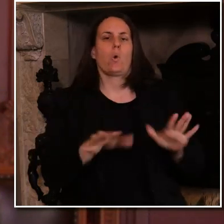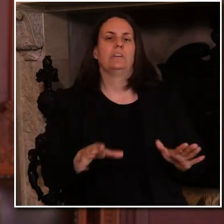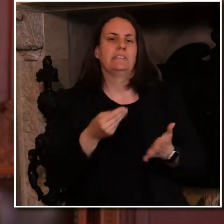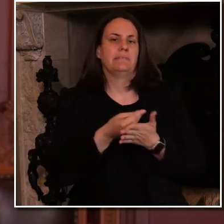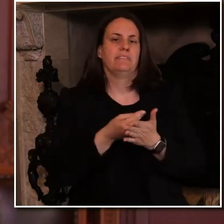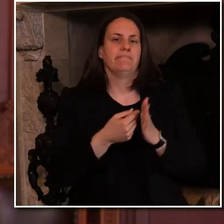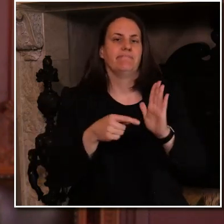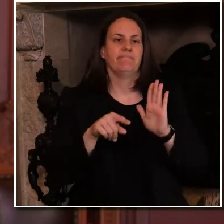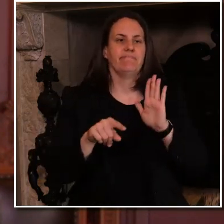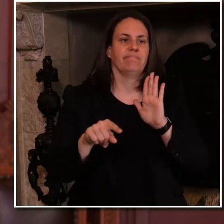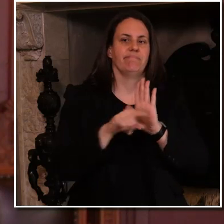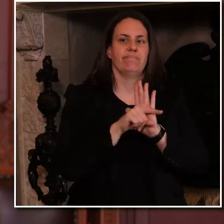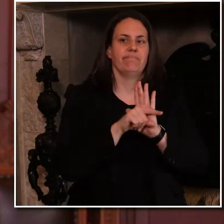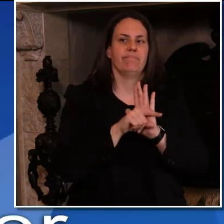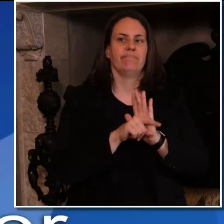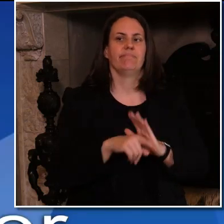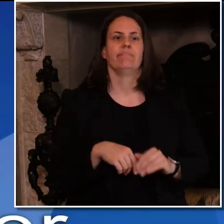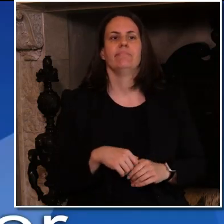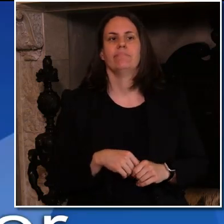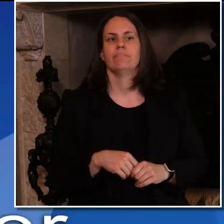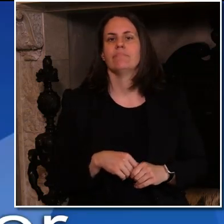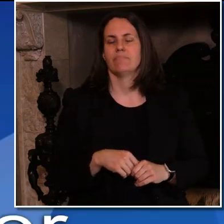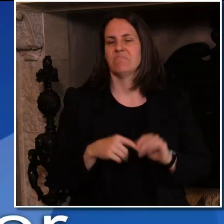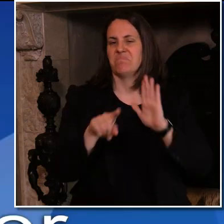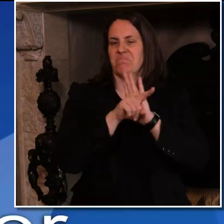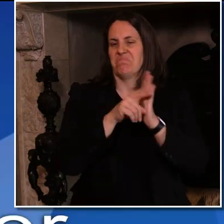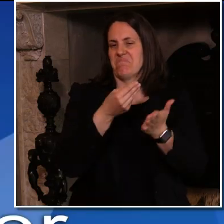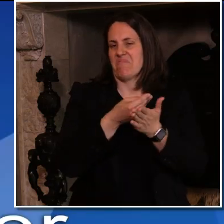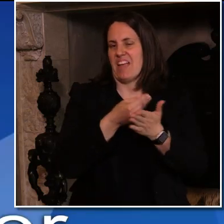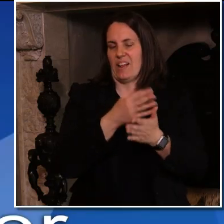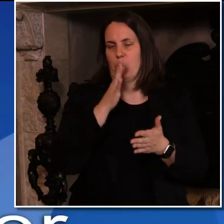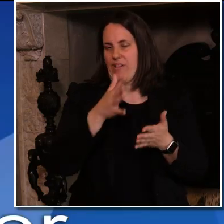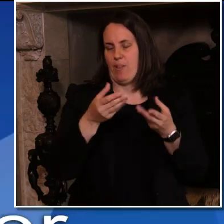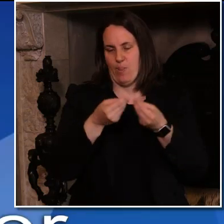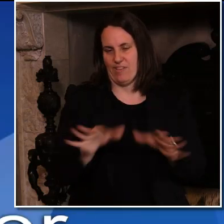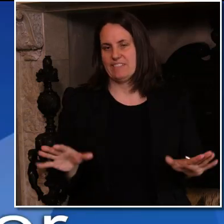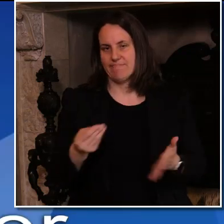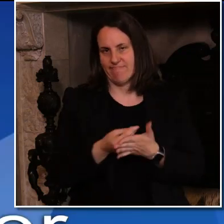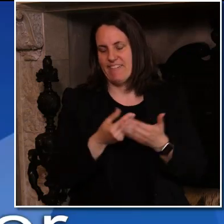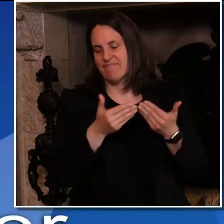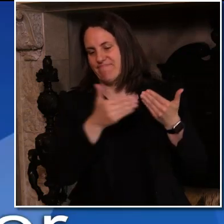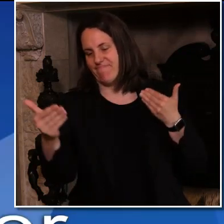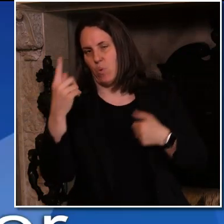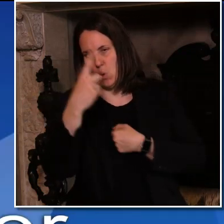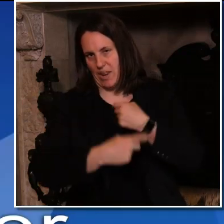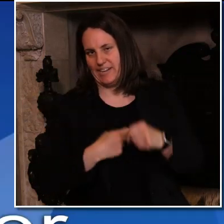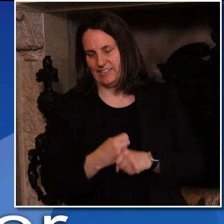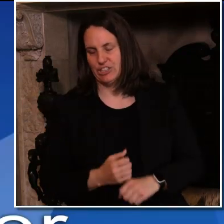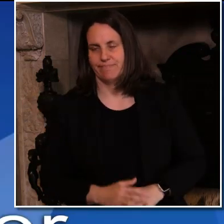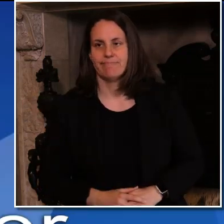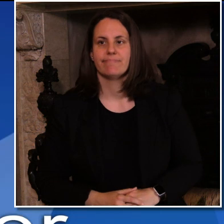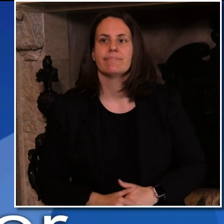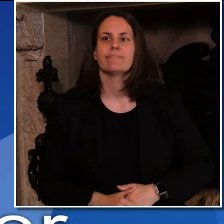Thank you, Mitchell. Now to Abigail Hentke from NBC 26 in Green Bay. Abigail?